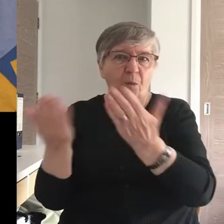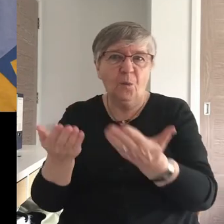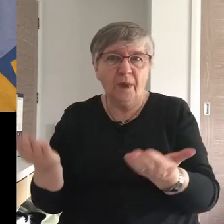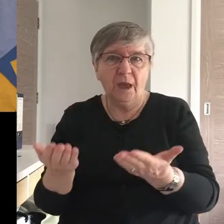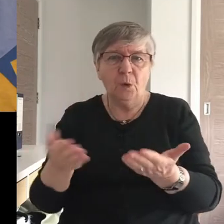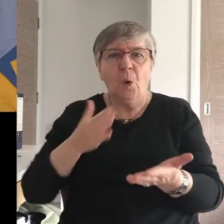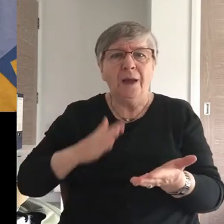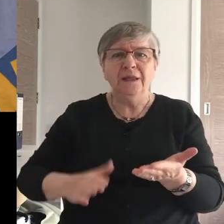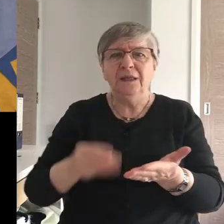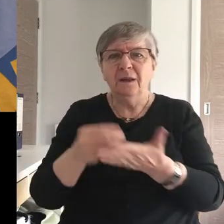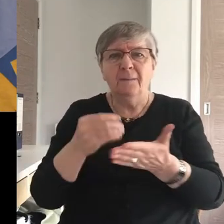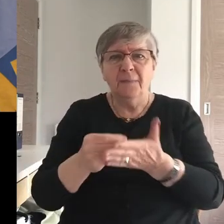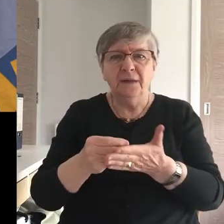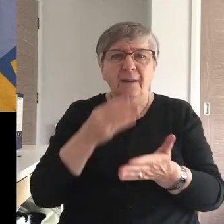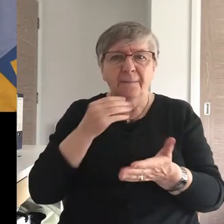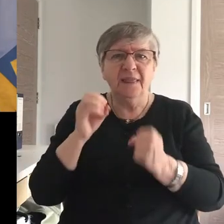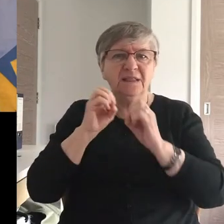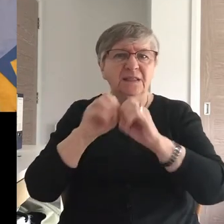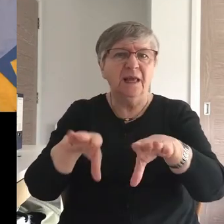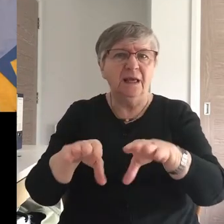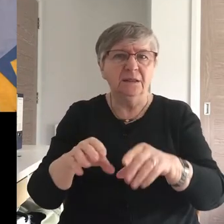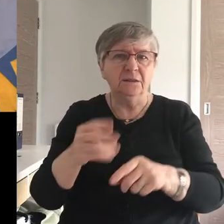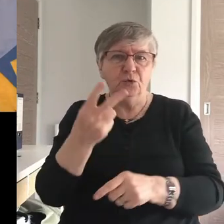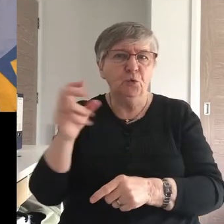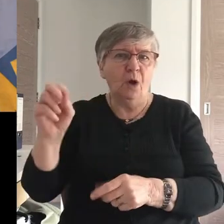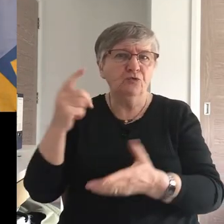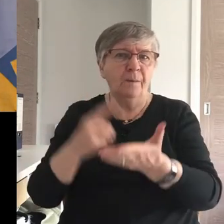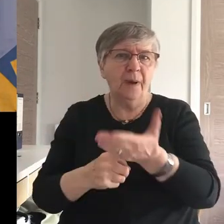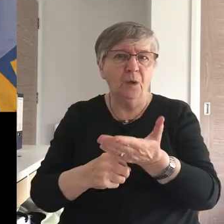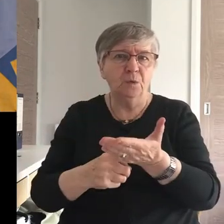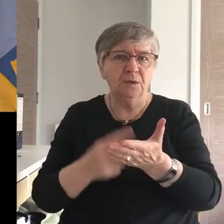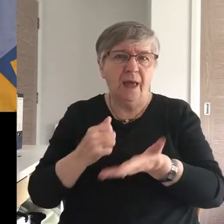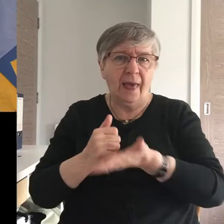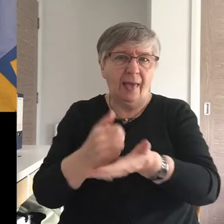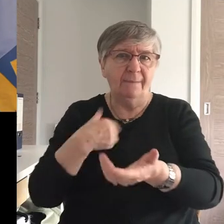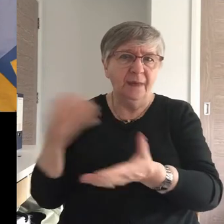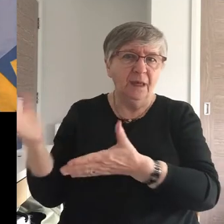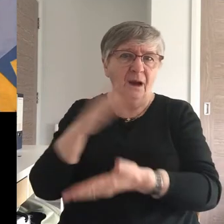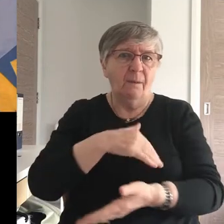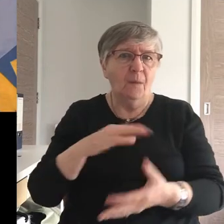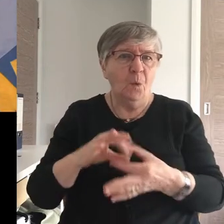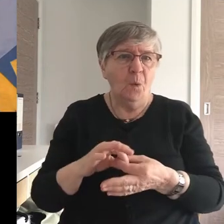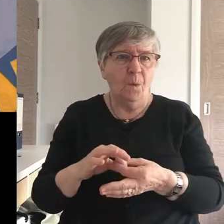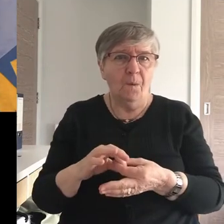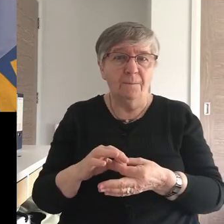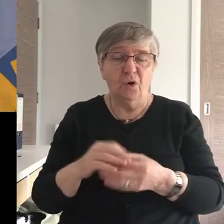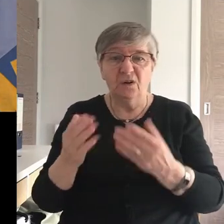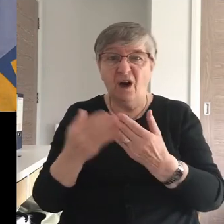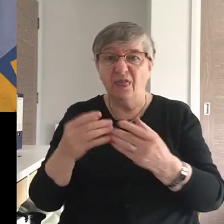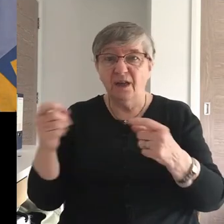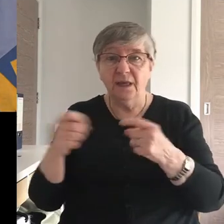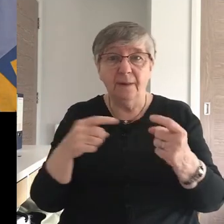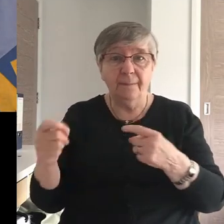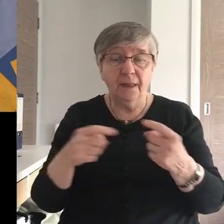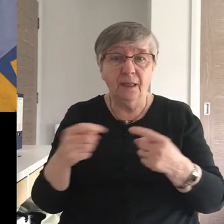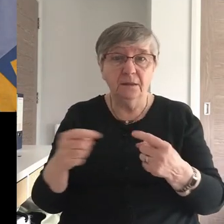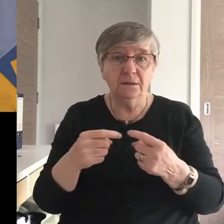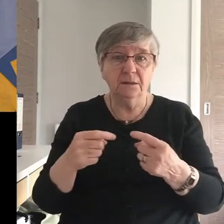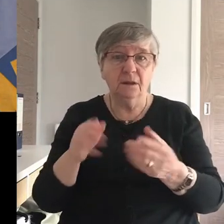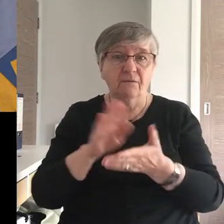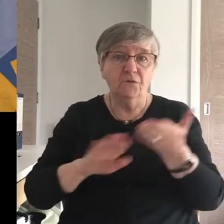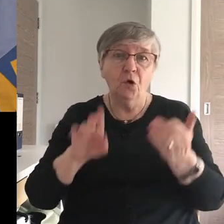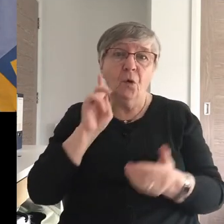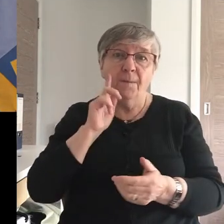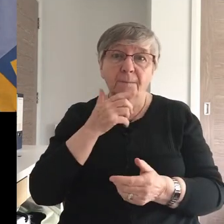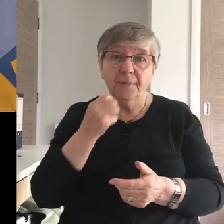need of money and needing you to send a couple of £100 so they could get home, or emails, other emails I used to get were from